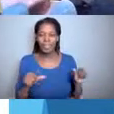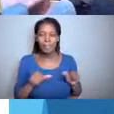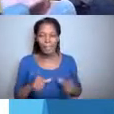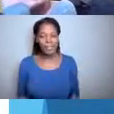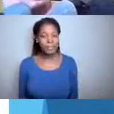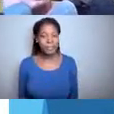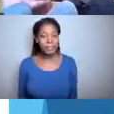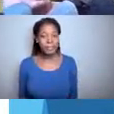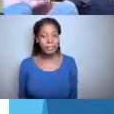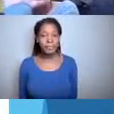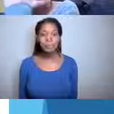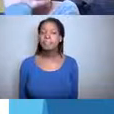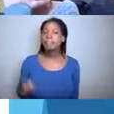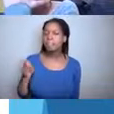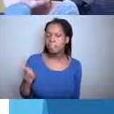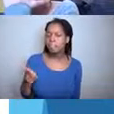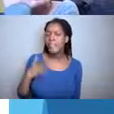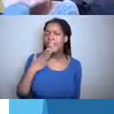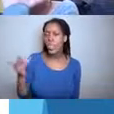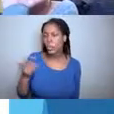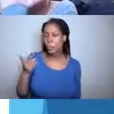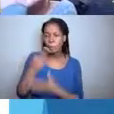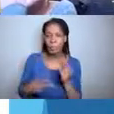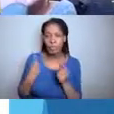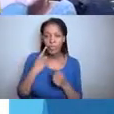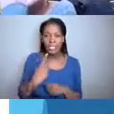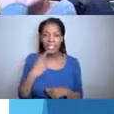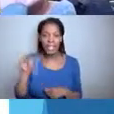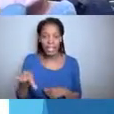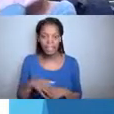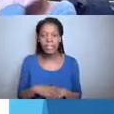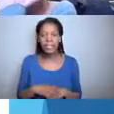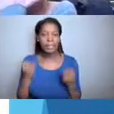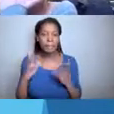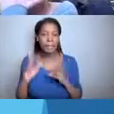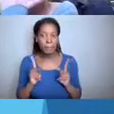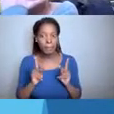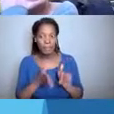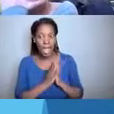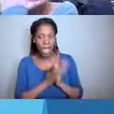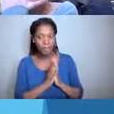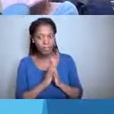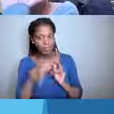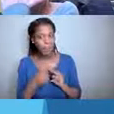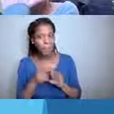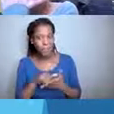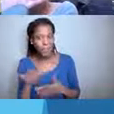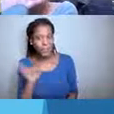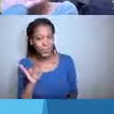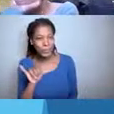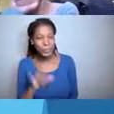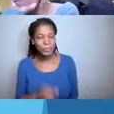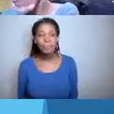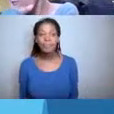um and there's a lot of i can just say i've received a lot of curiosity around that too um here are just some more